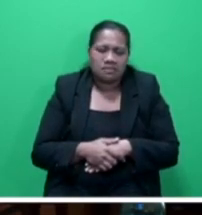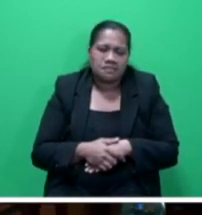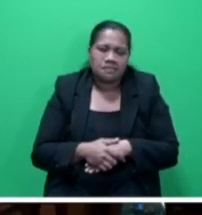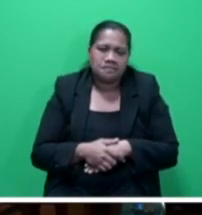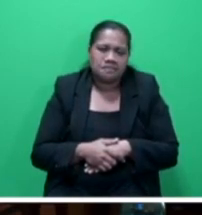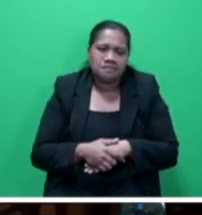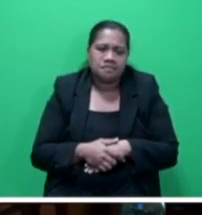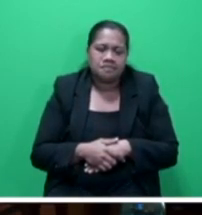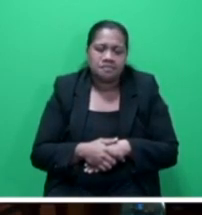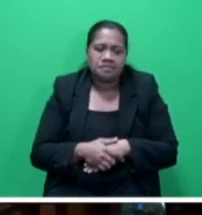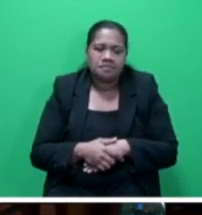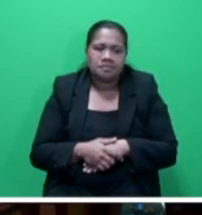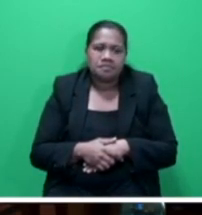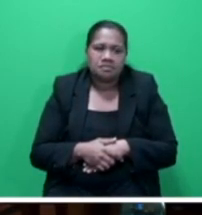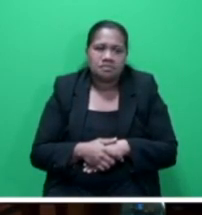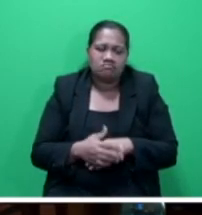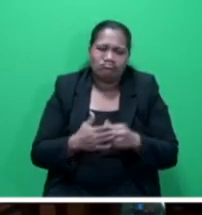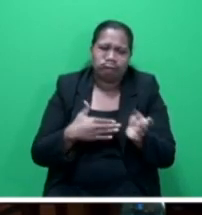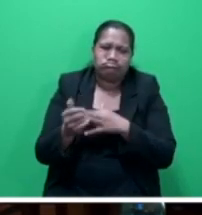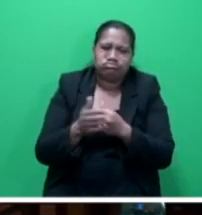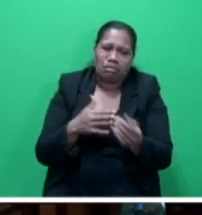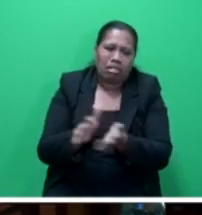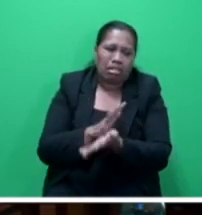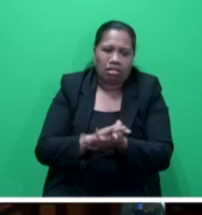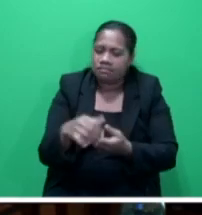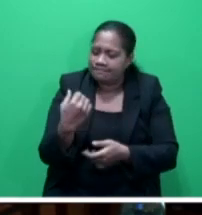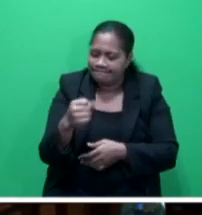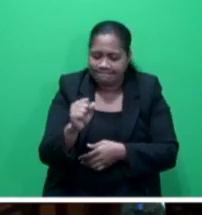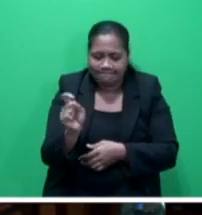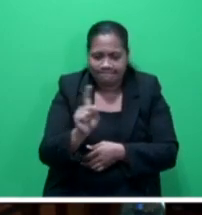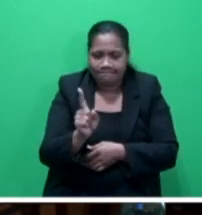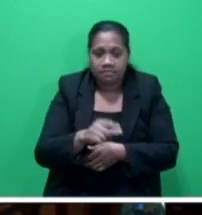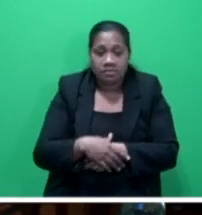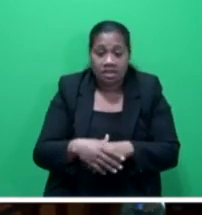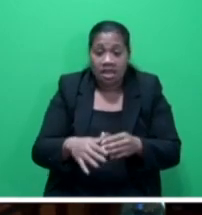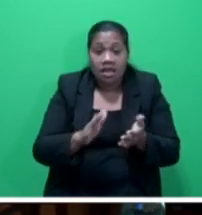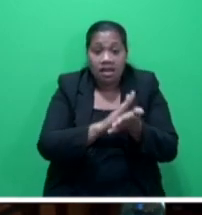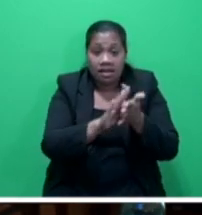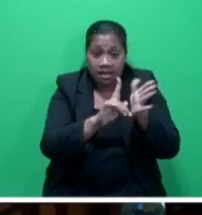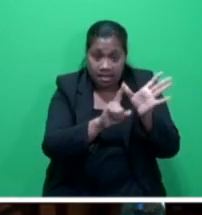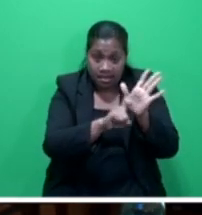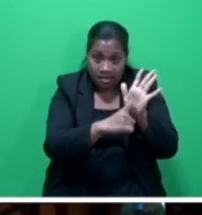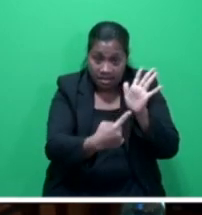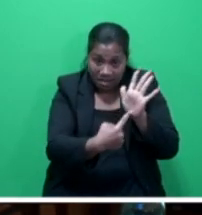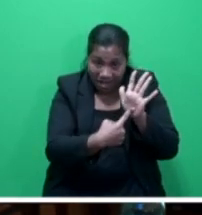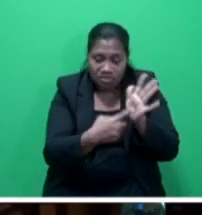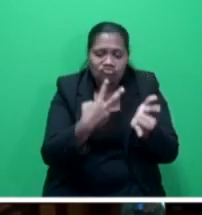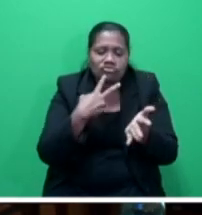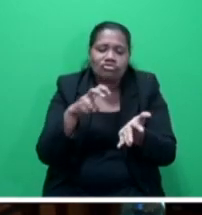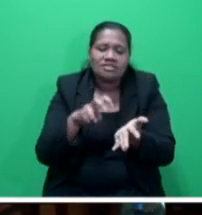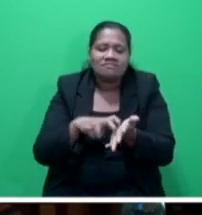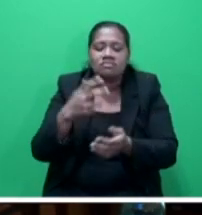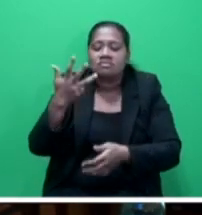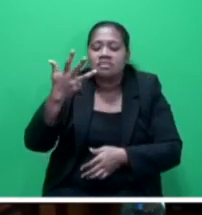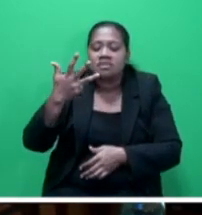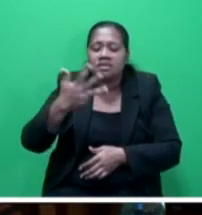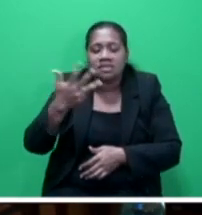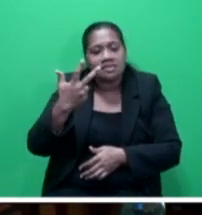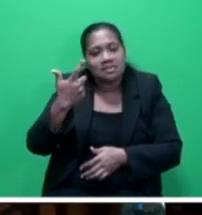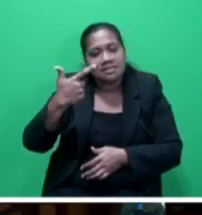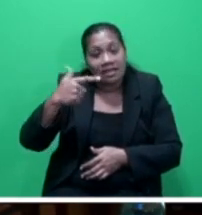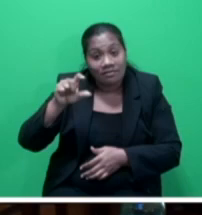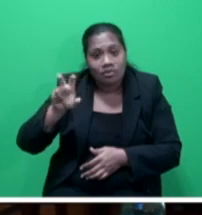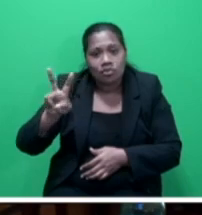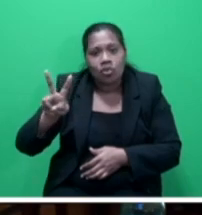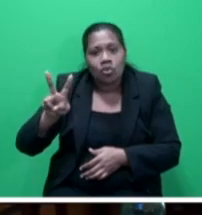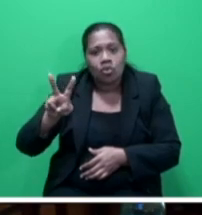Mr. Speaker, sir, HART was registered as a charitable trust in 1972. HART is run by